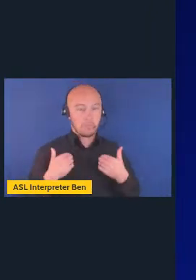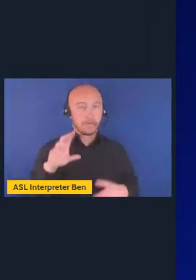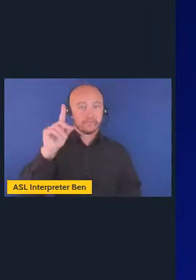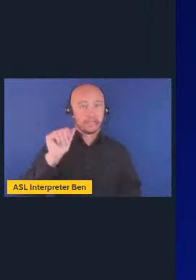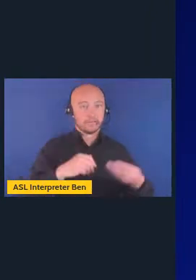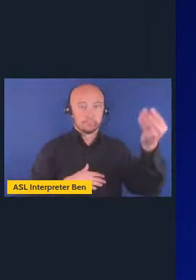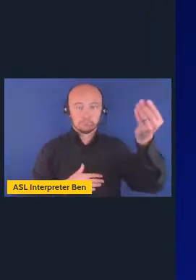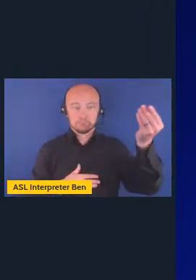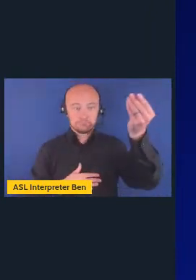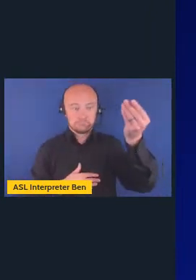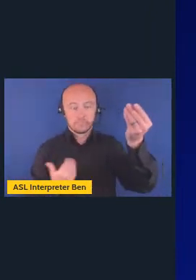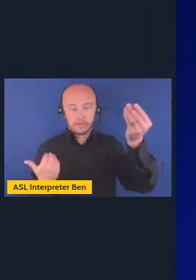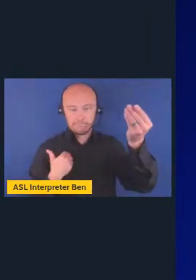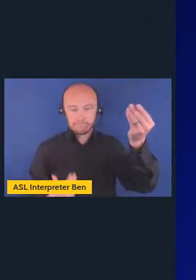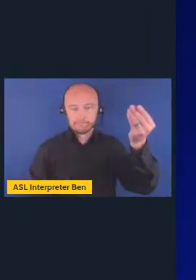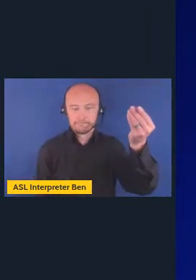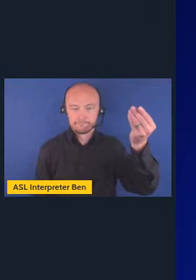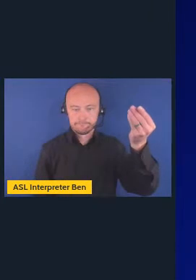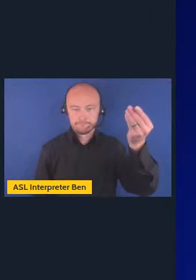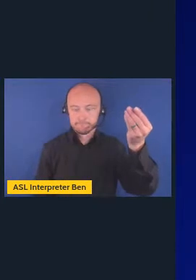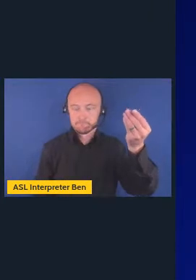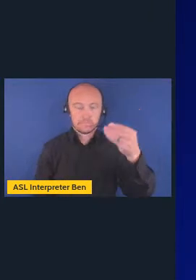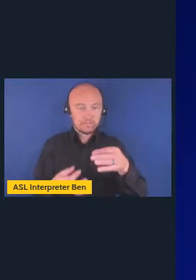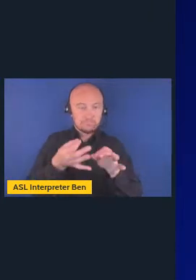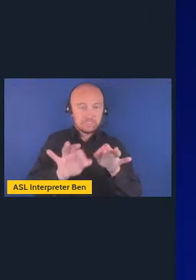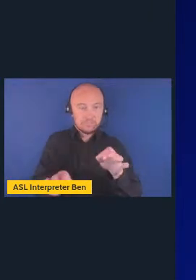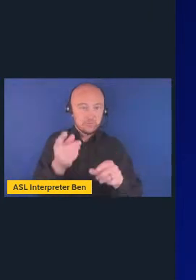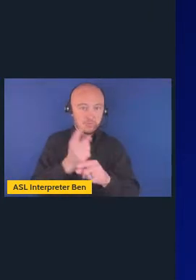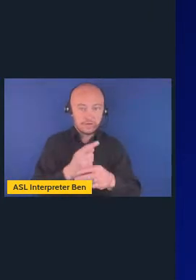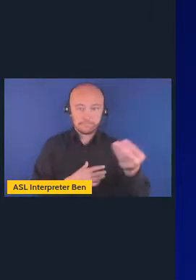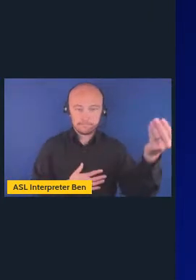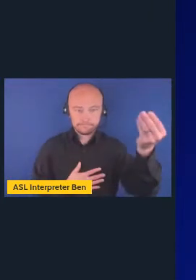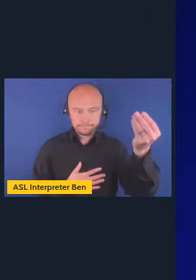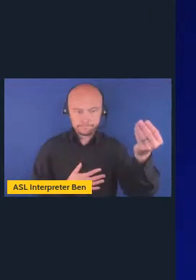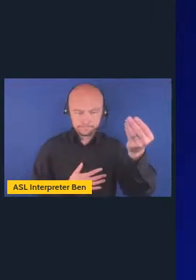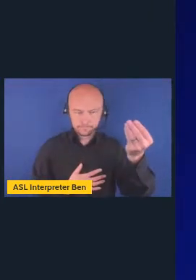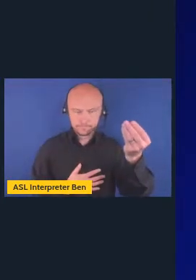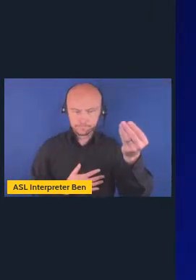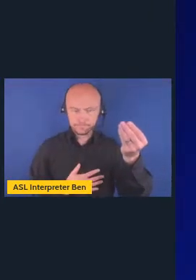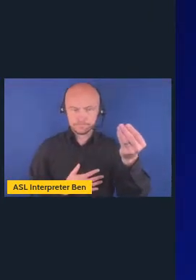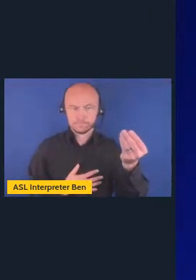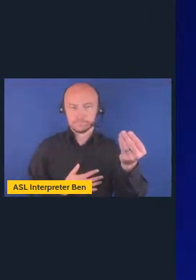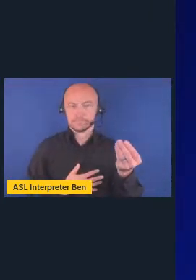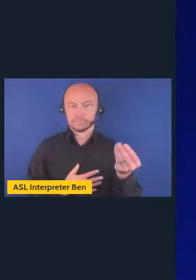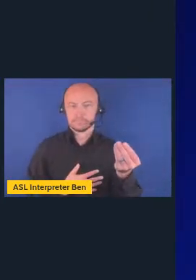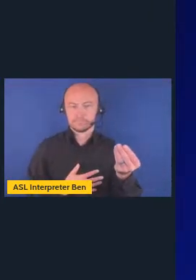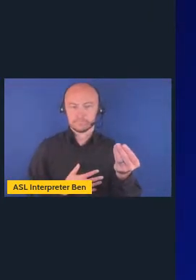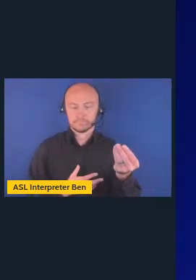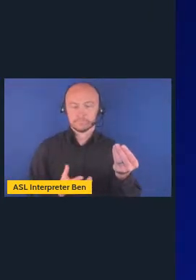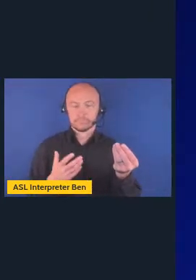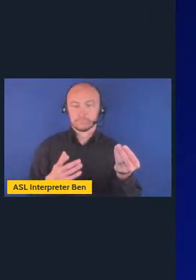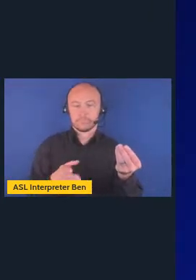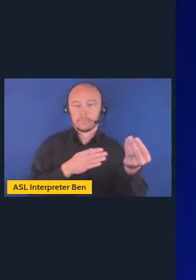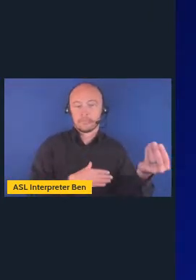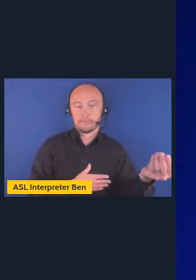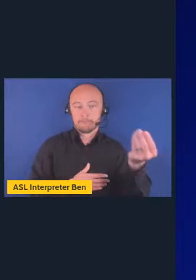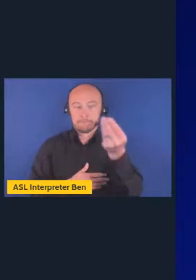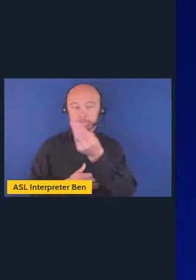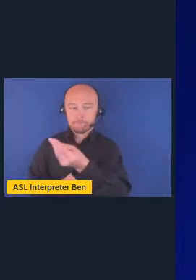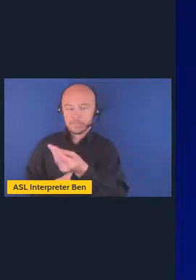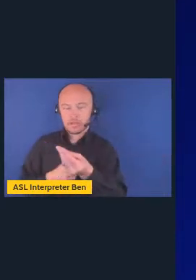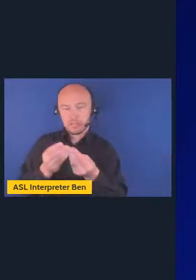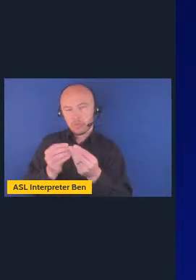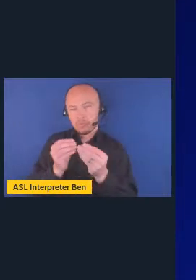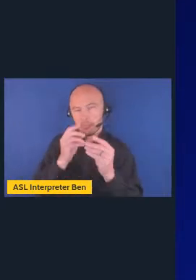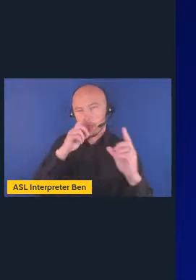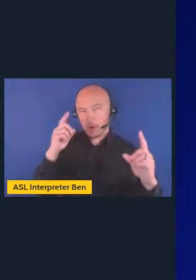out of your database. A simple start. So let's take things up a notch. Here you have a slightly more